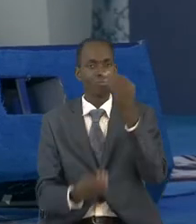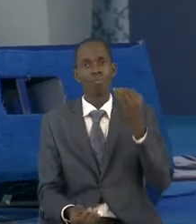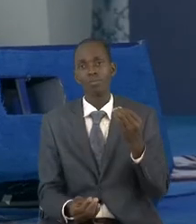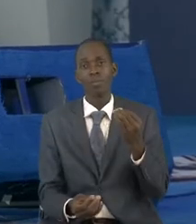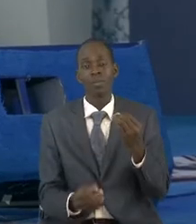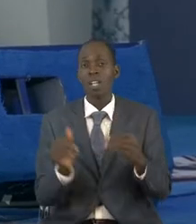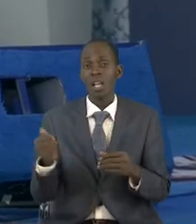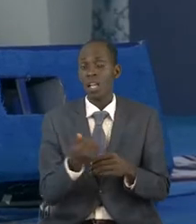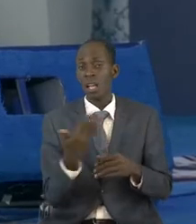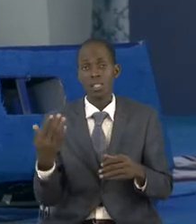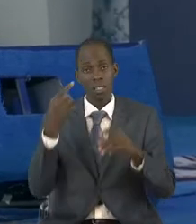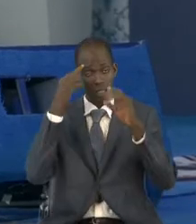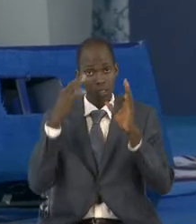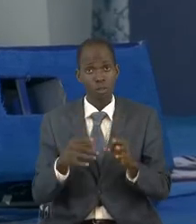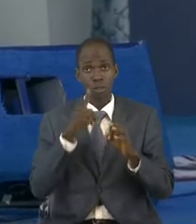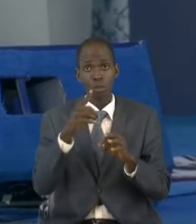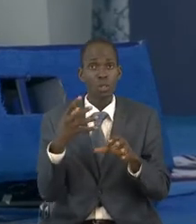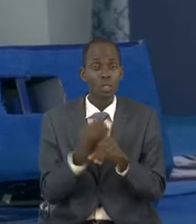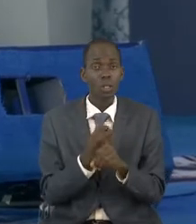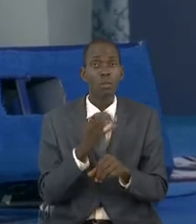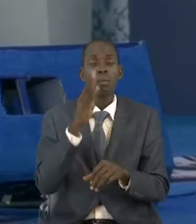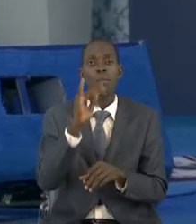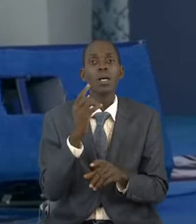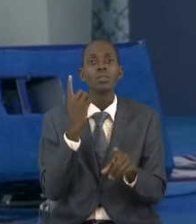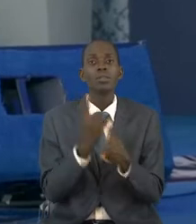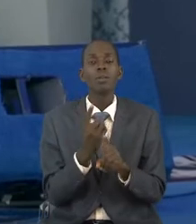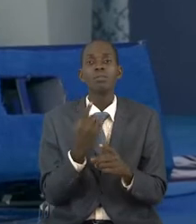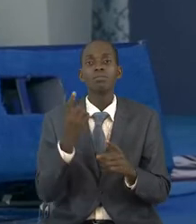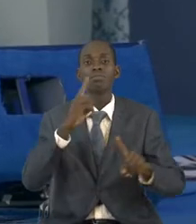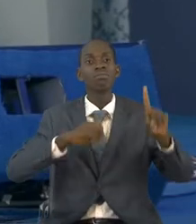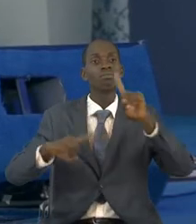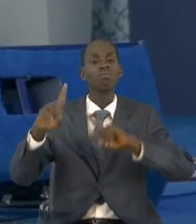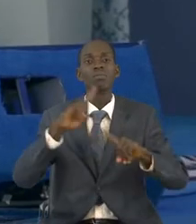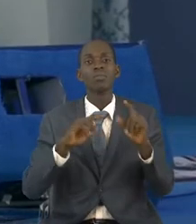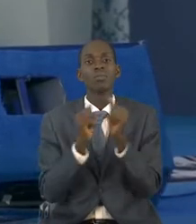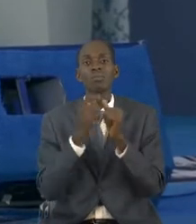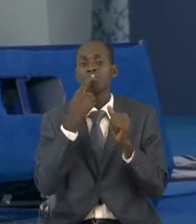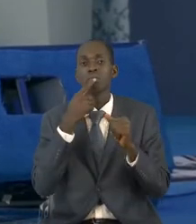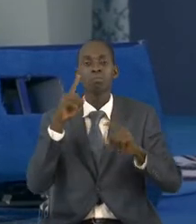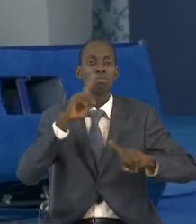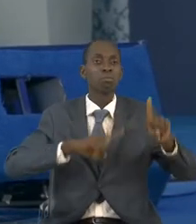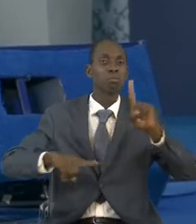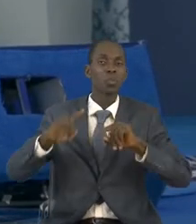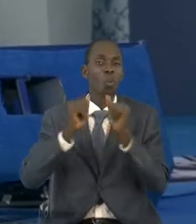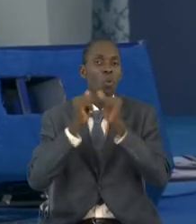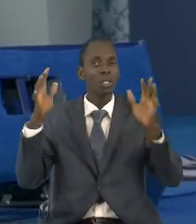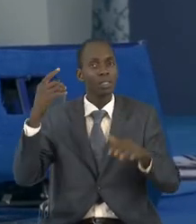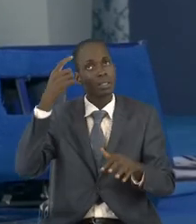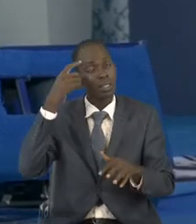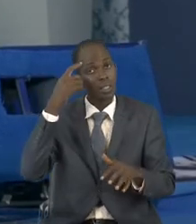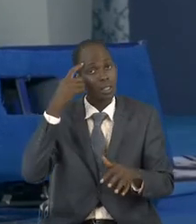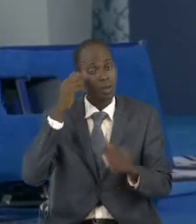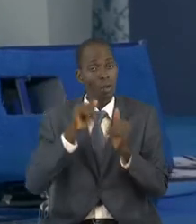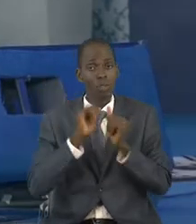decision you take by mouth without your heart, in the head without the heart, by